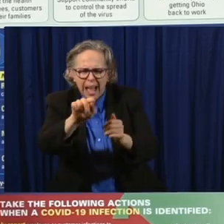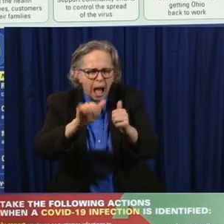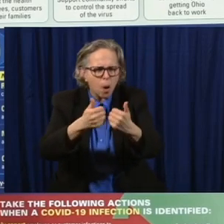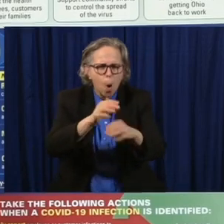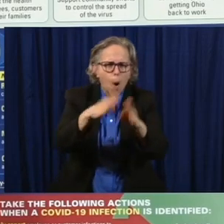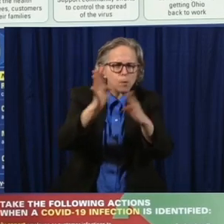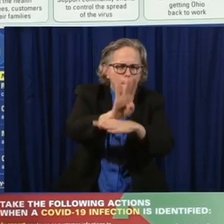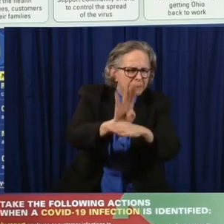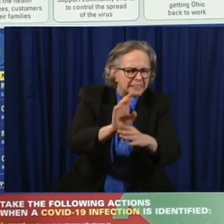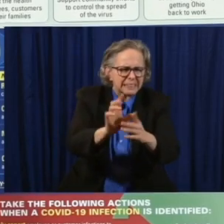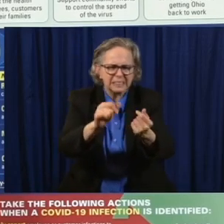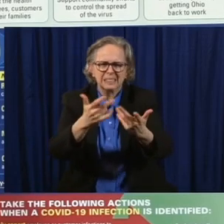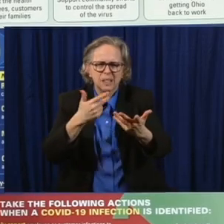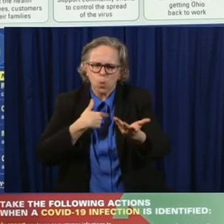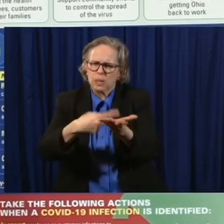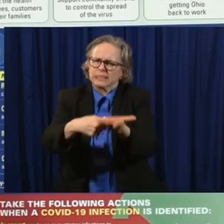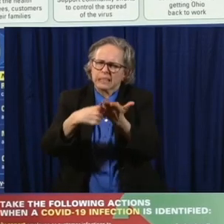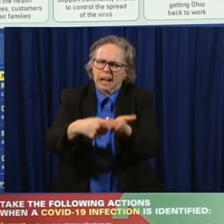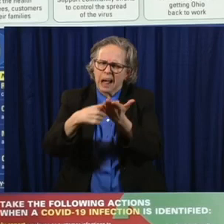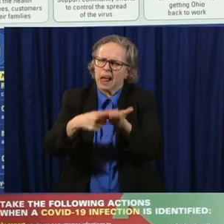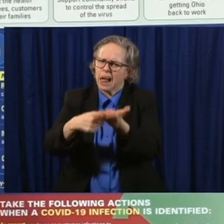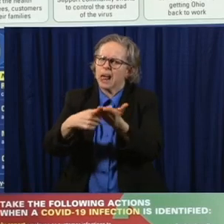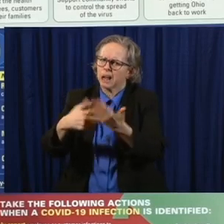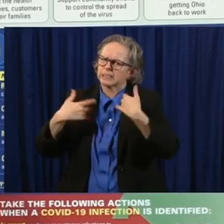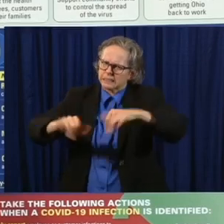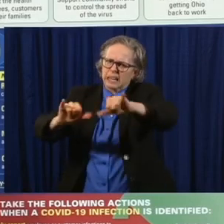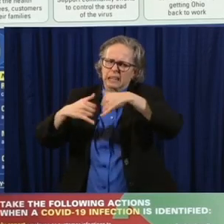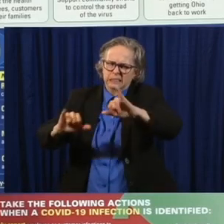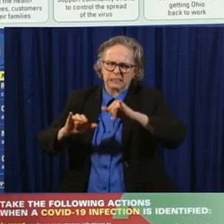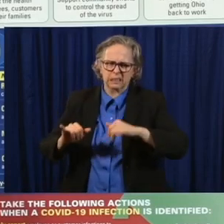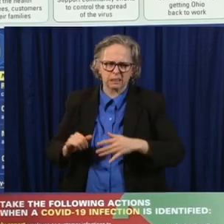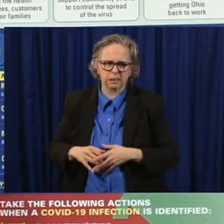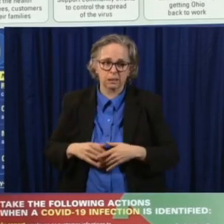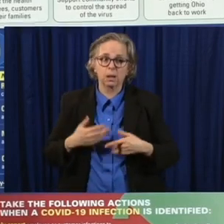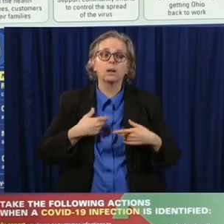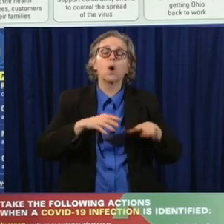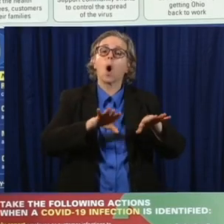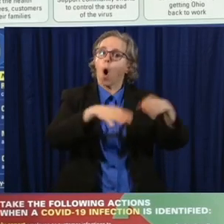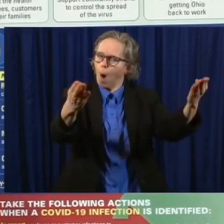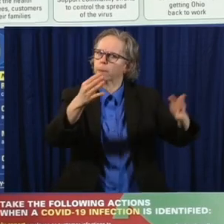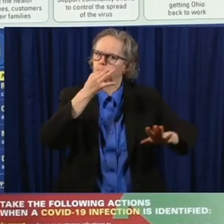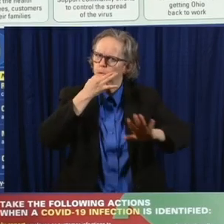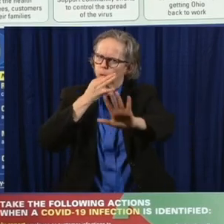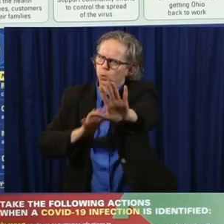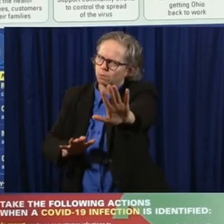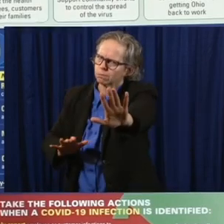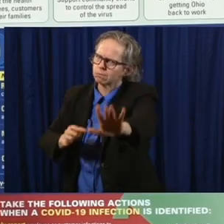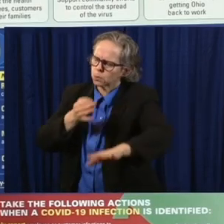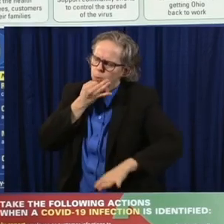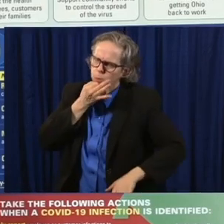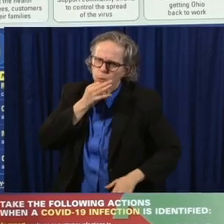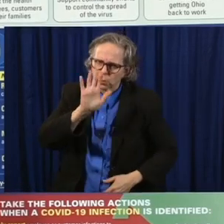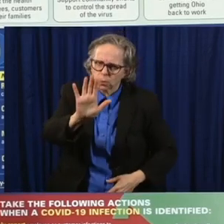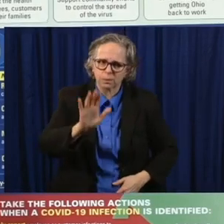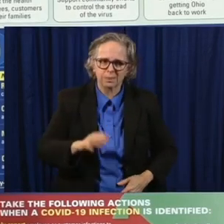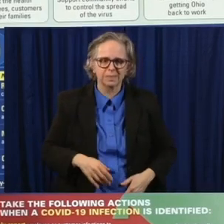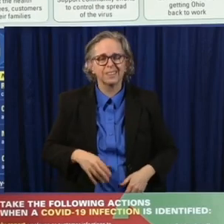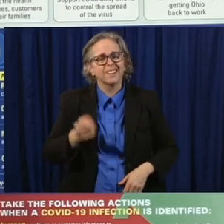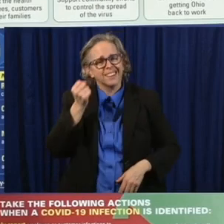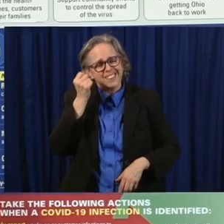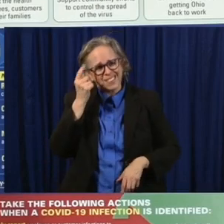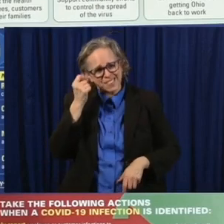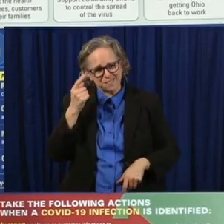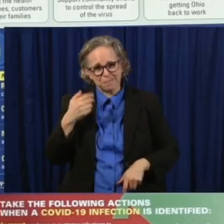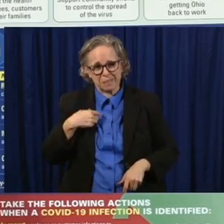to continue, and we're going to get those online as fast as we can. And I'm also aware, certainly, as